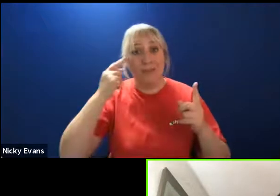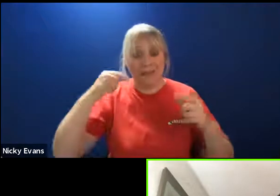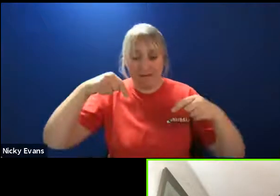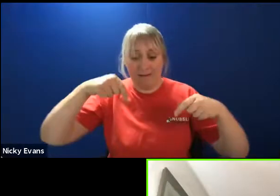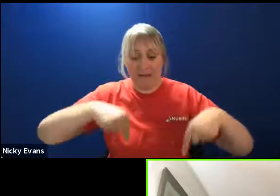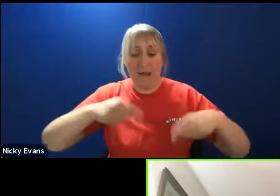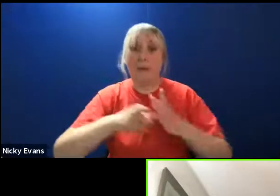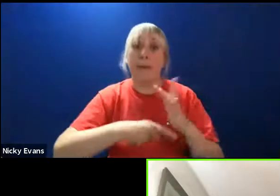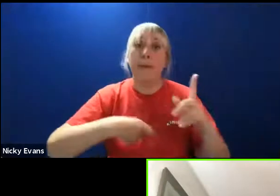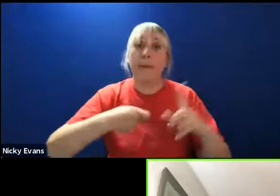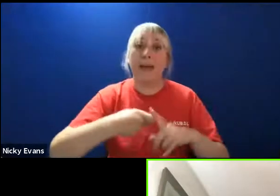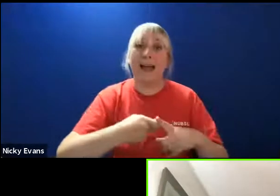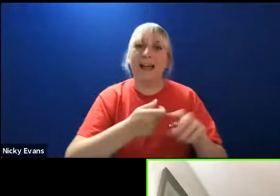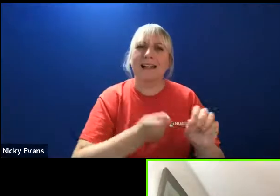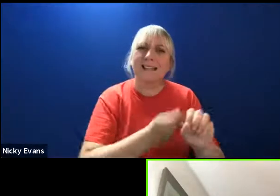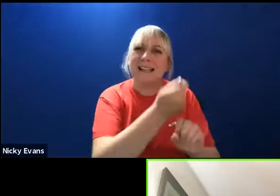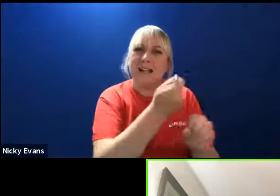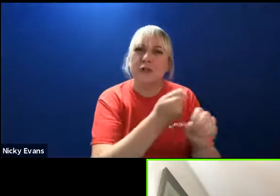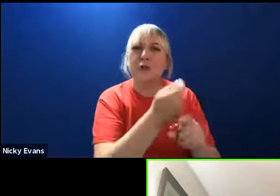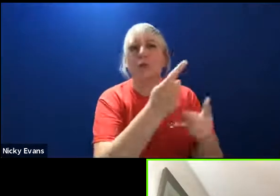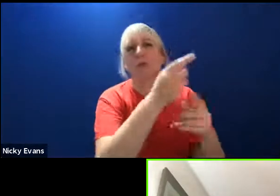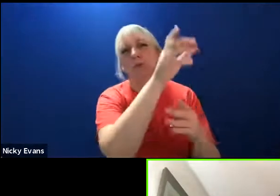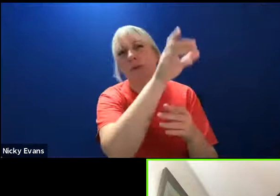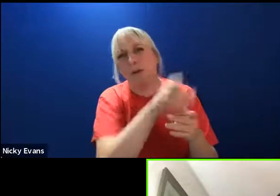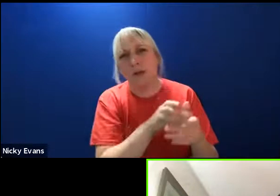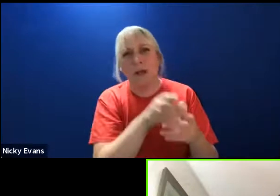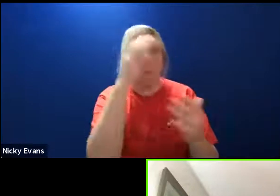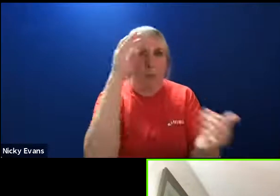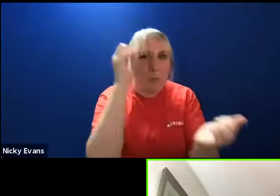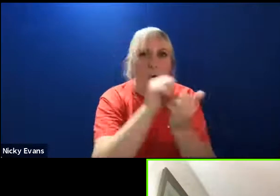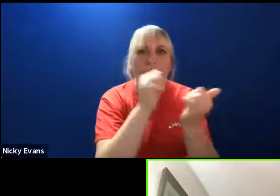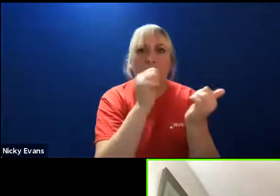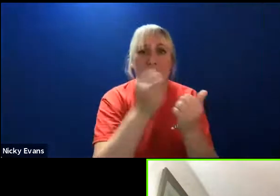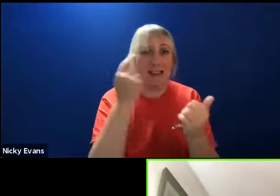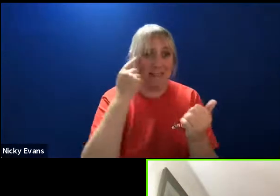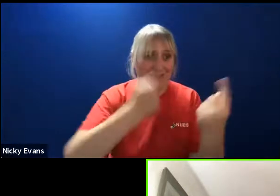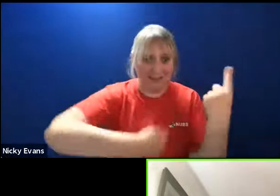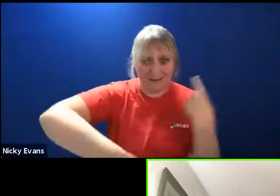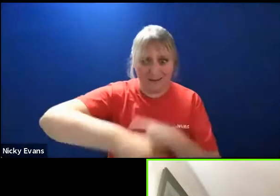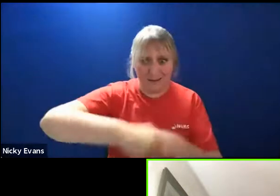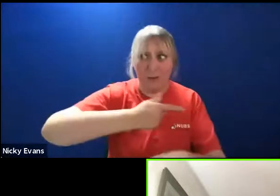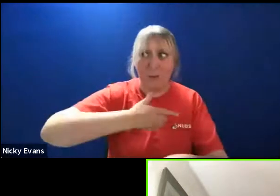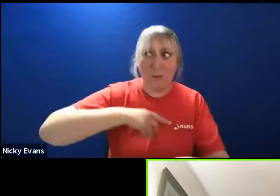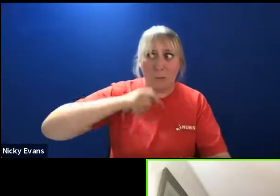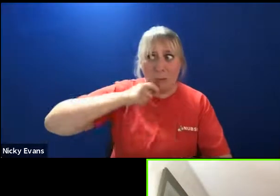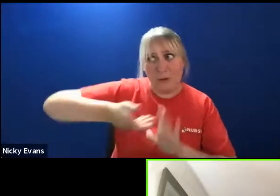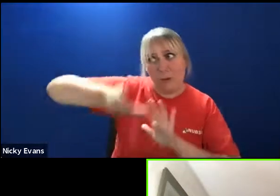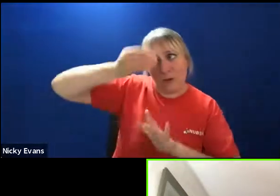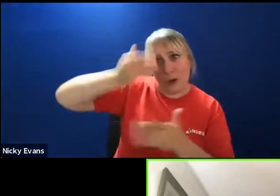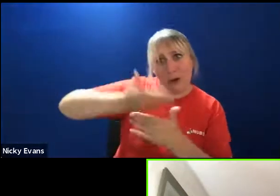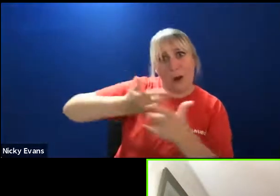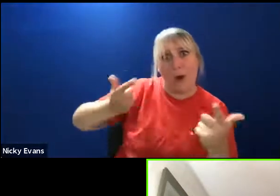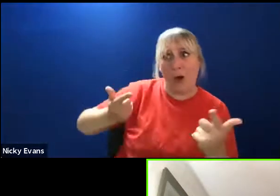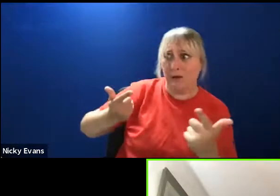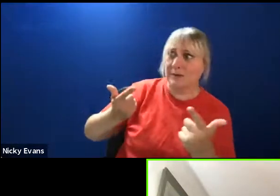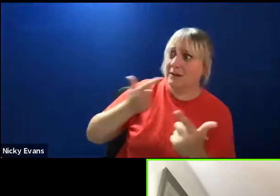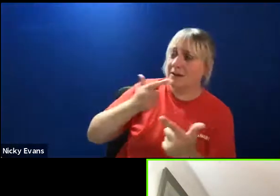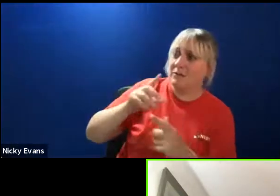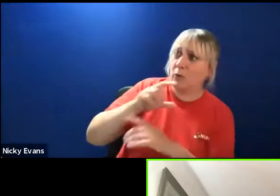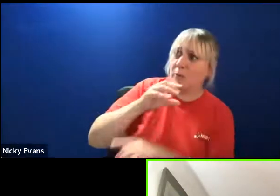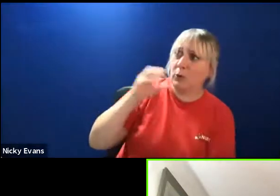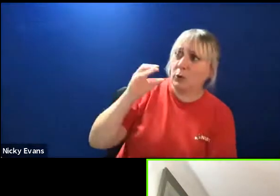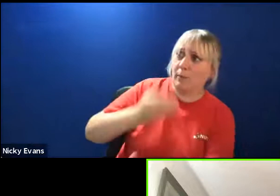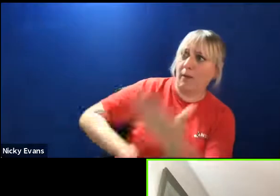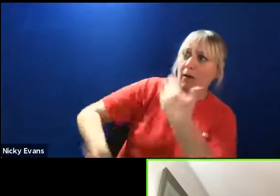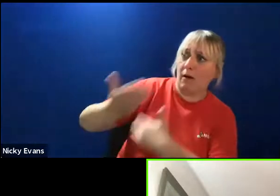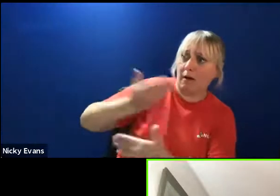memorials in this country at the moment, I would say that we have a lot to learn from Cuba. Bernard has already referenced some